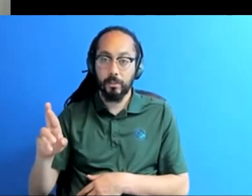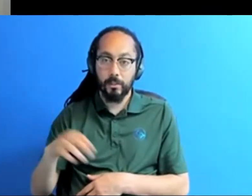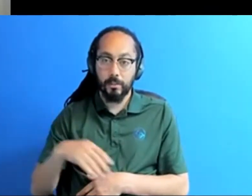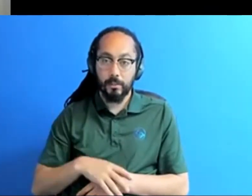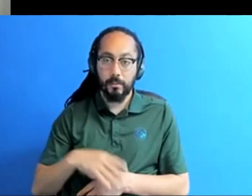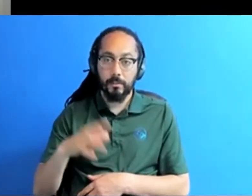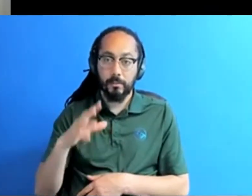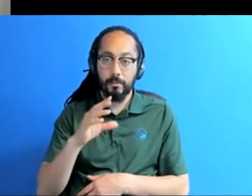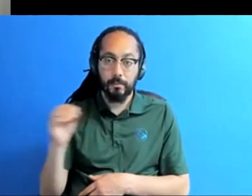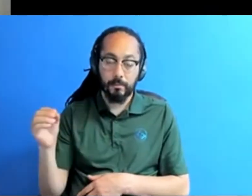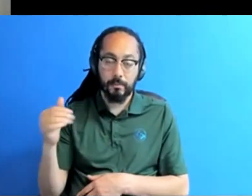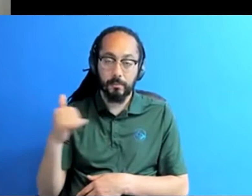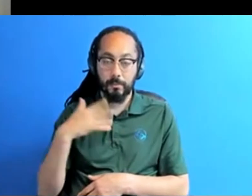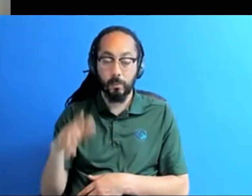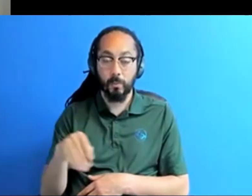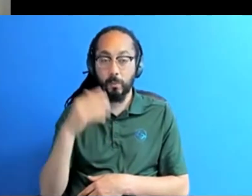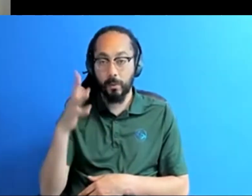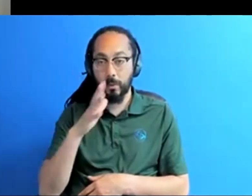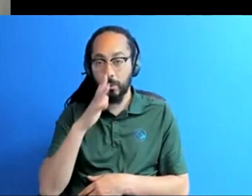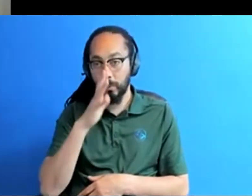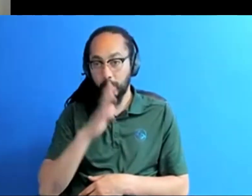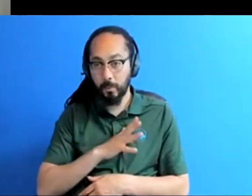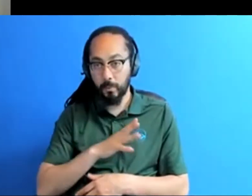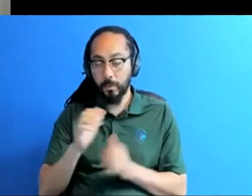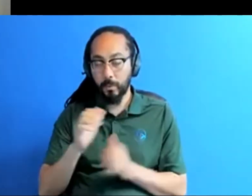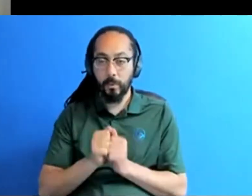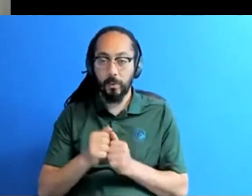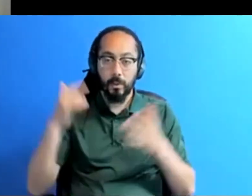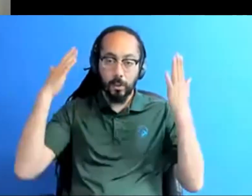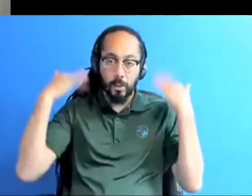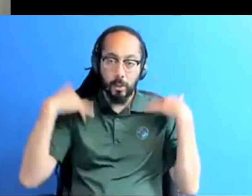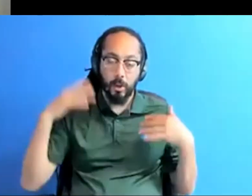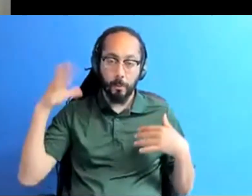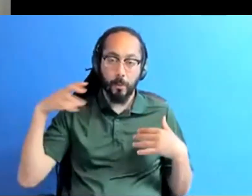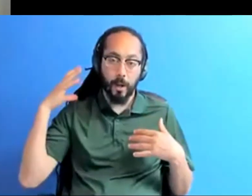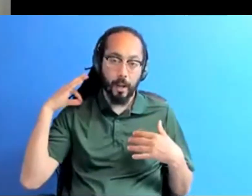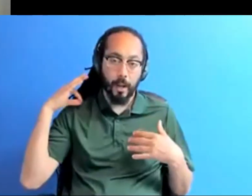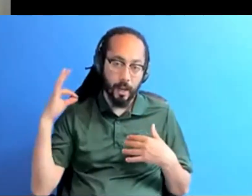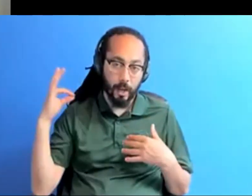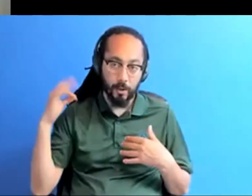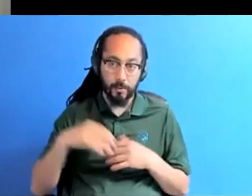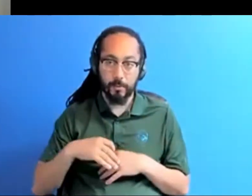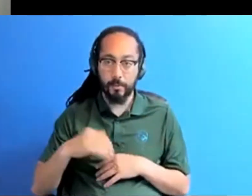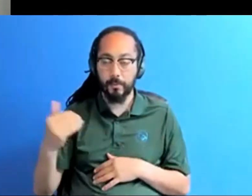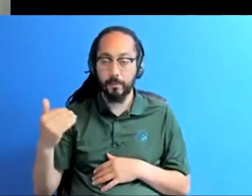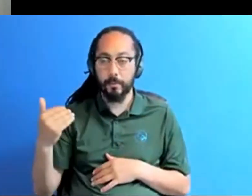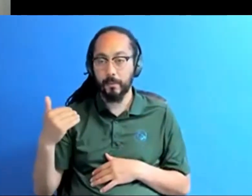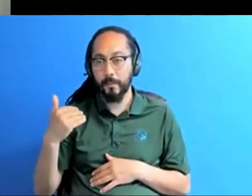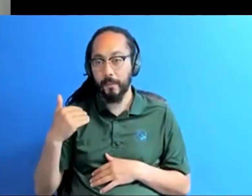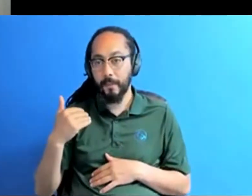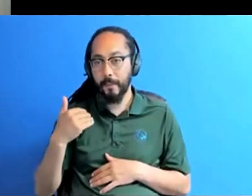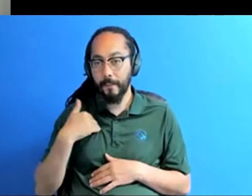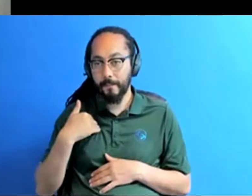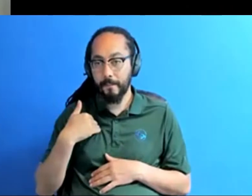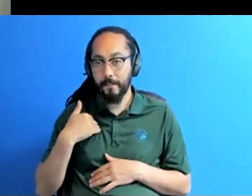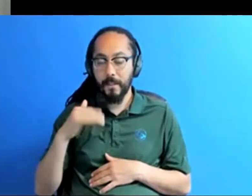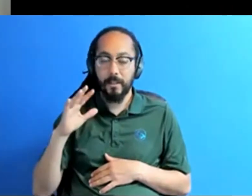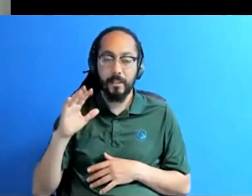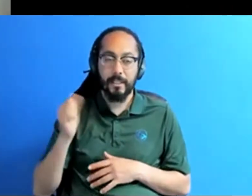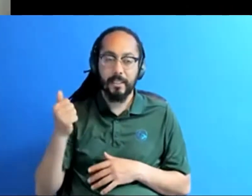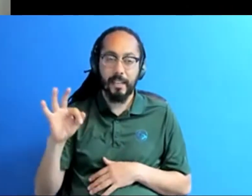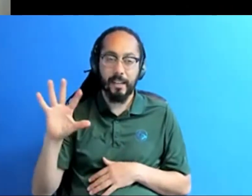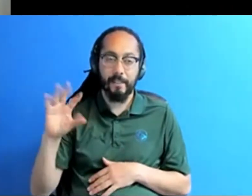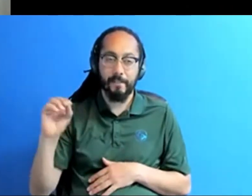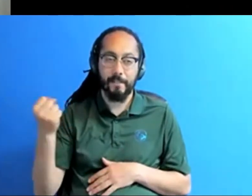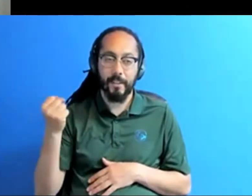I am a white woman with long brown hair, and I have 50s style glasses on right now, and